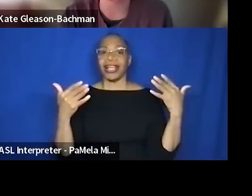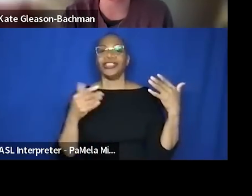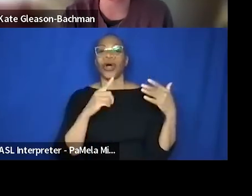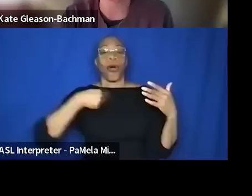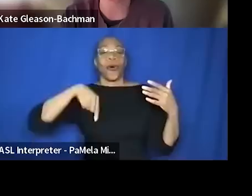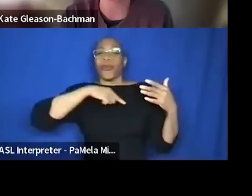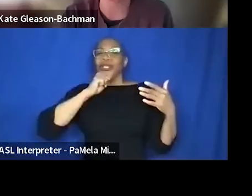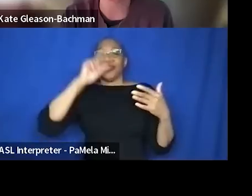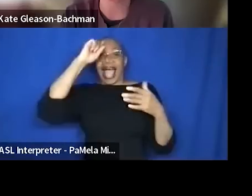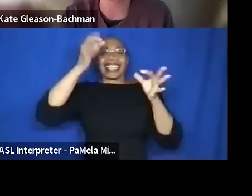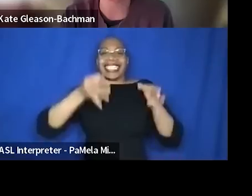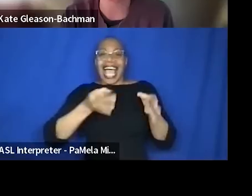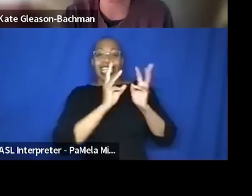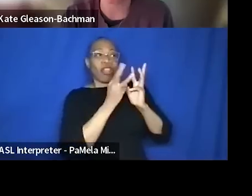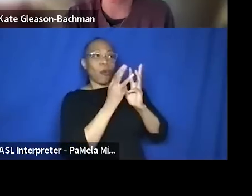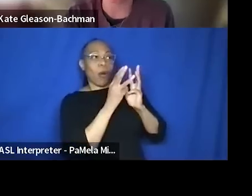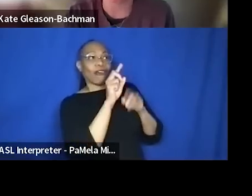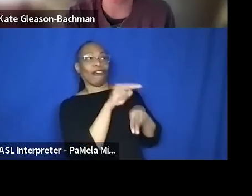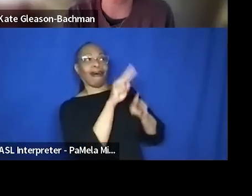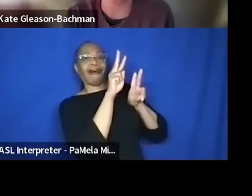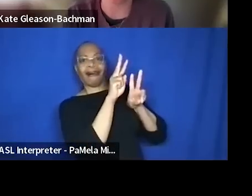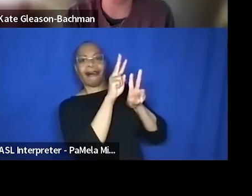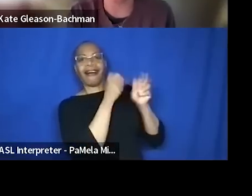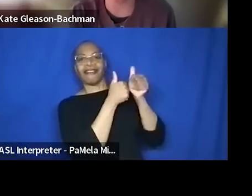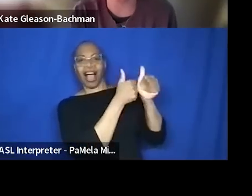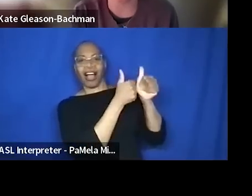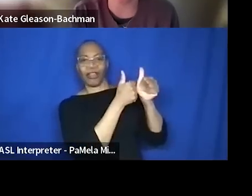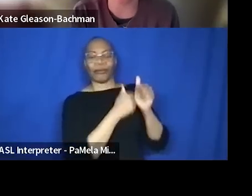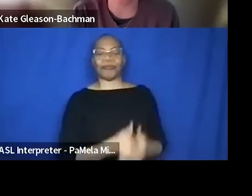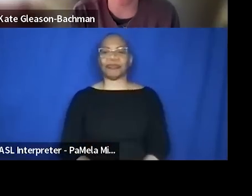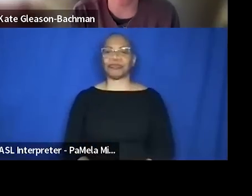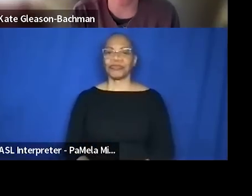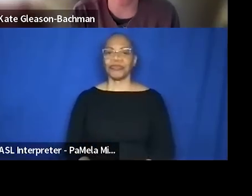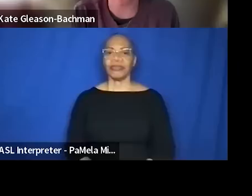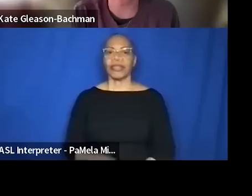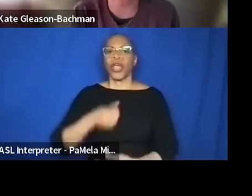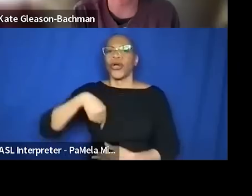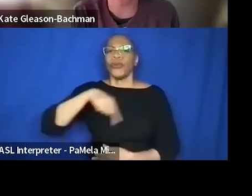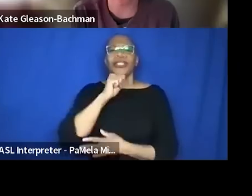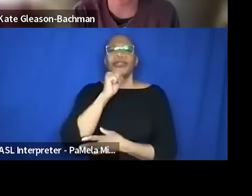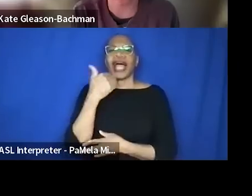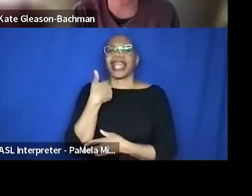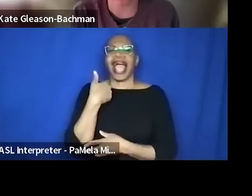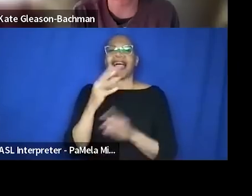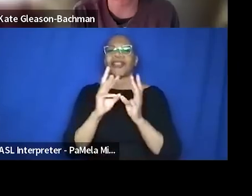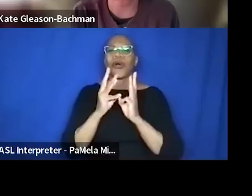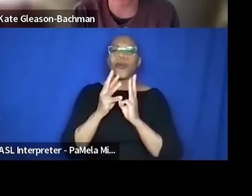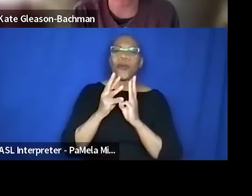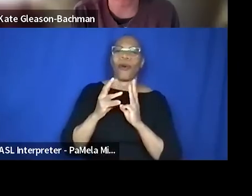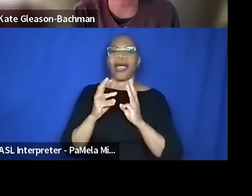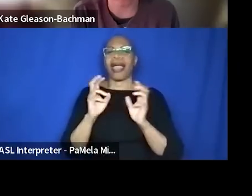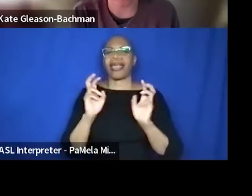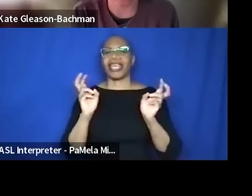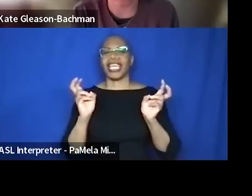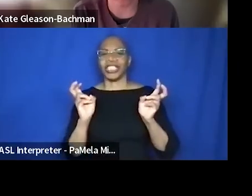changes. Yeah. Yeah, us, it's just, we don't have the big weather issues here. I mean, we do when it,